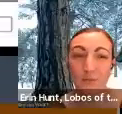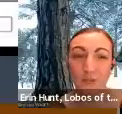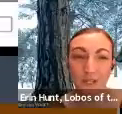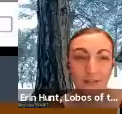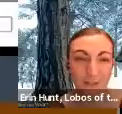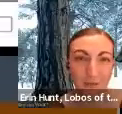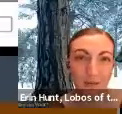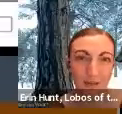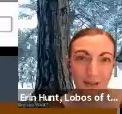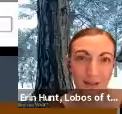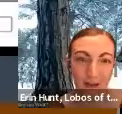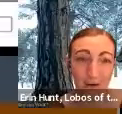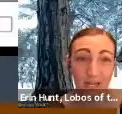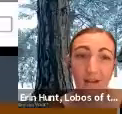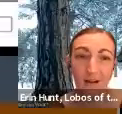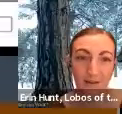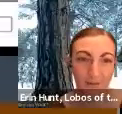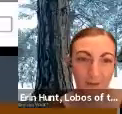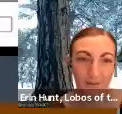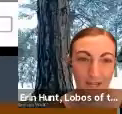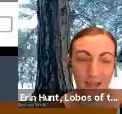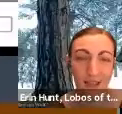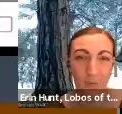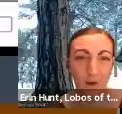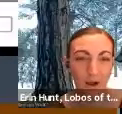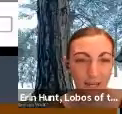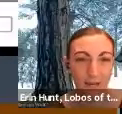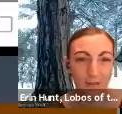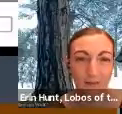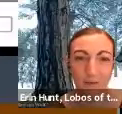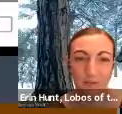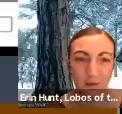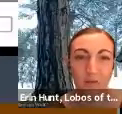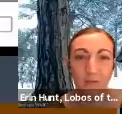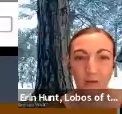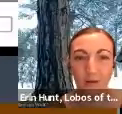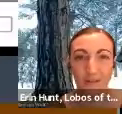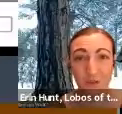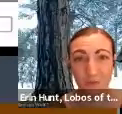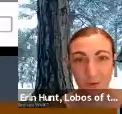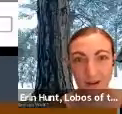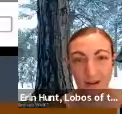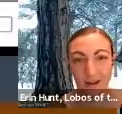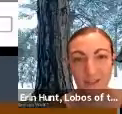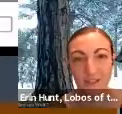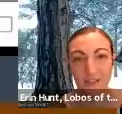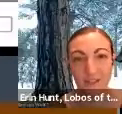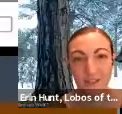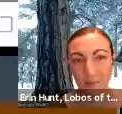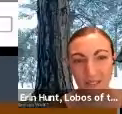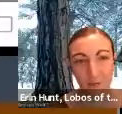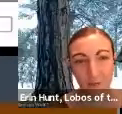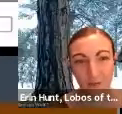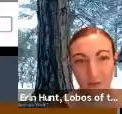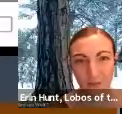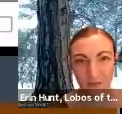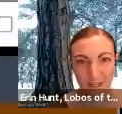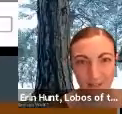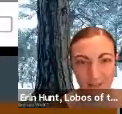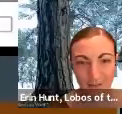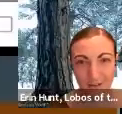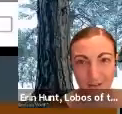resident who will share the story of how he got involved and why he felt it was so important to do more to support Mexican